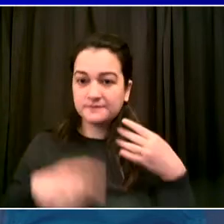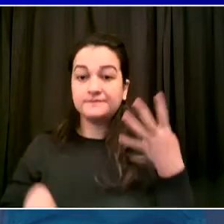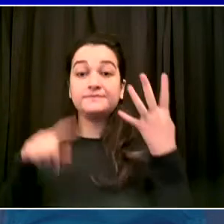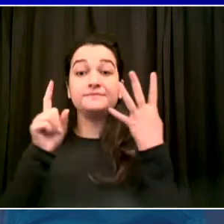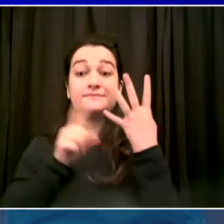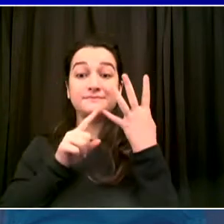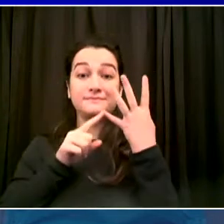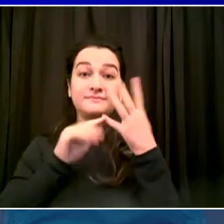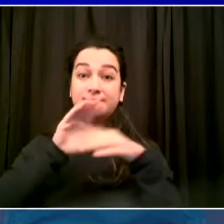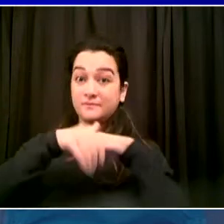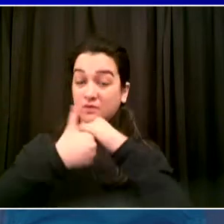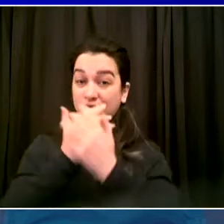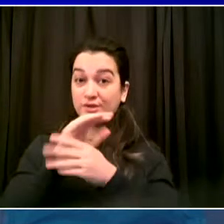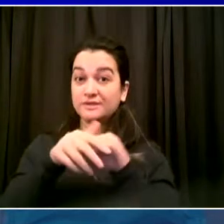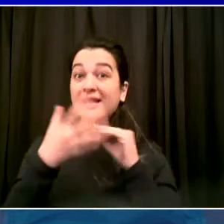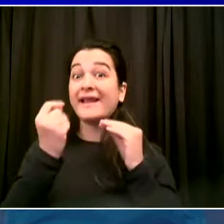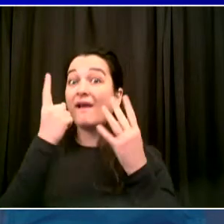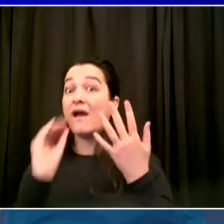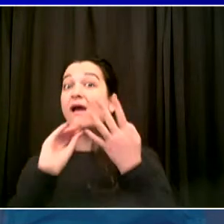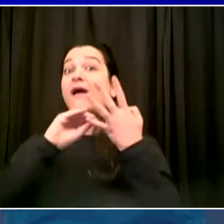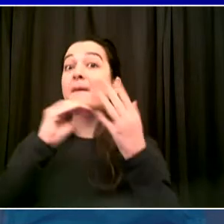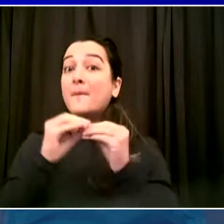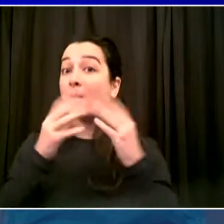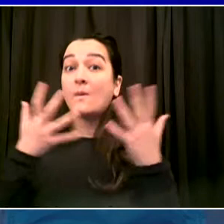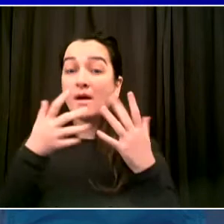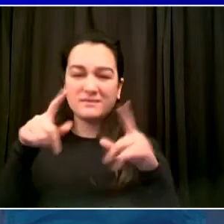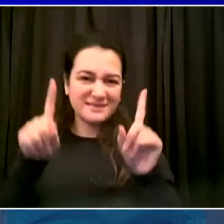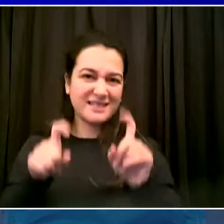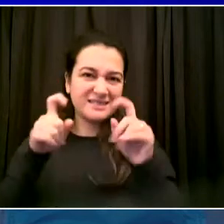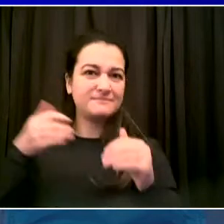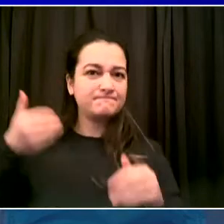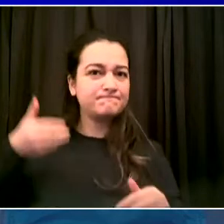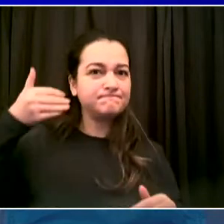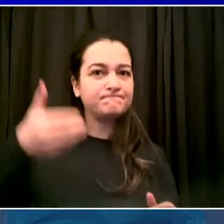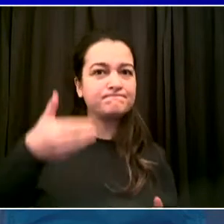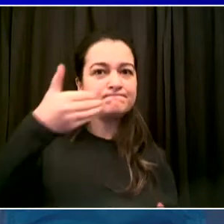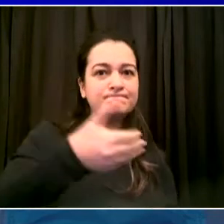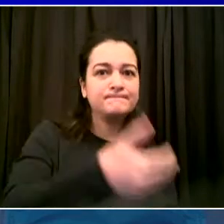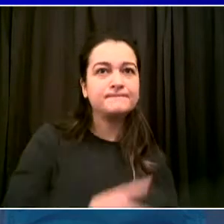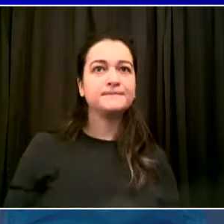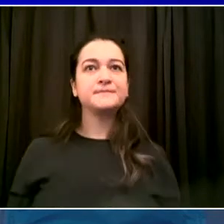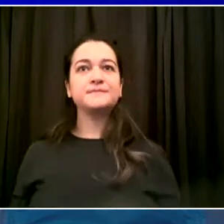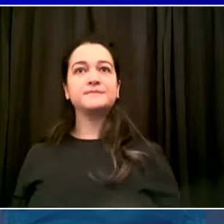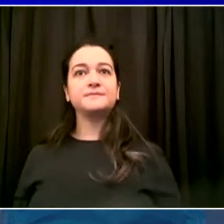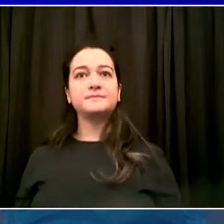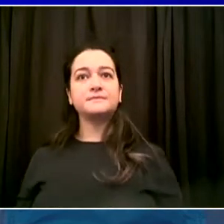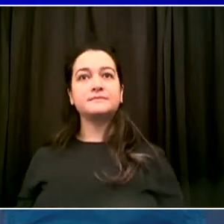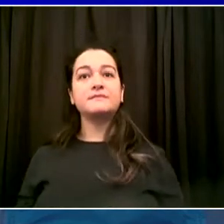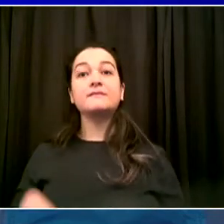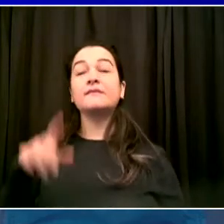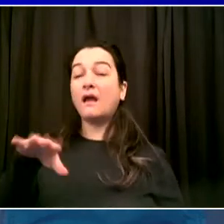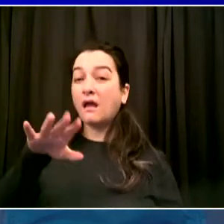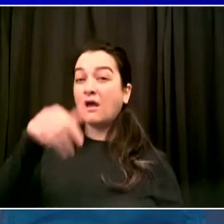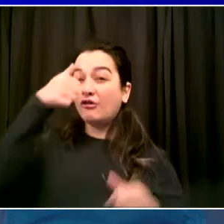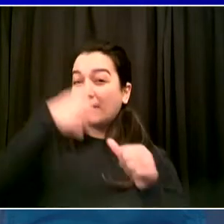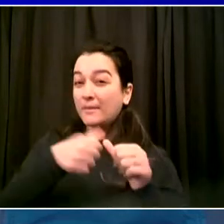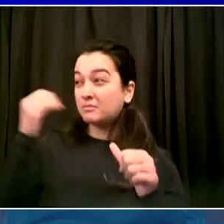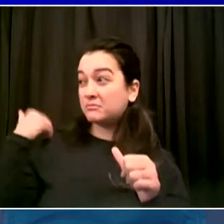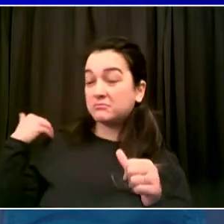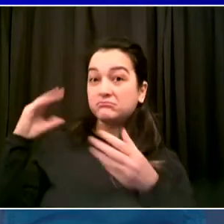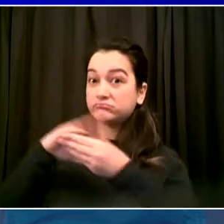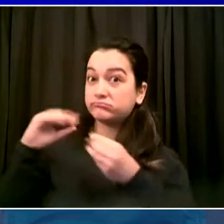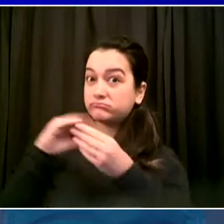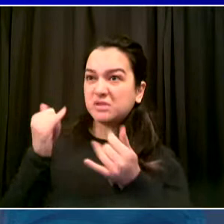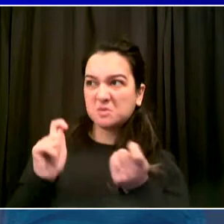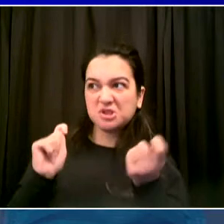the everyday reminders, the masks, now double masking, making sure that we practice those basic precautions,